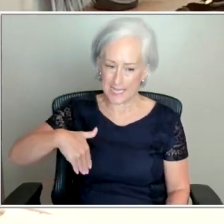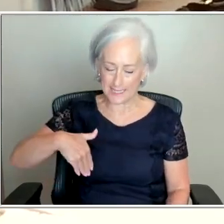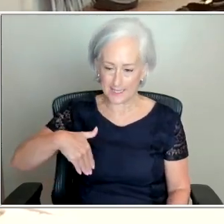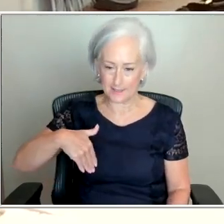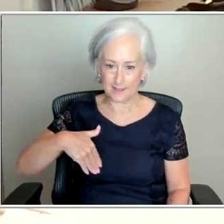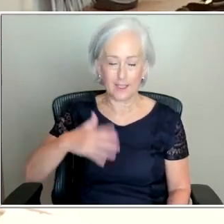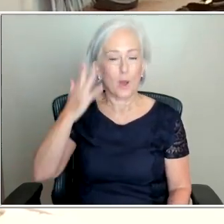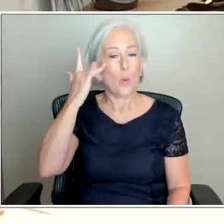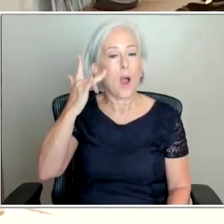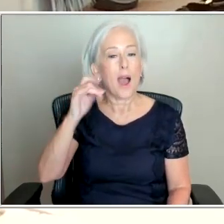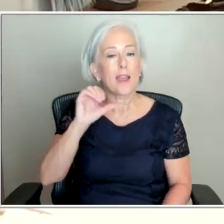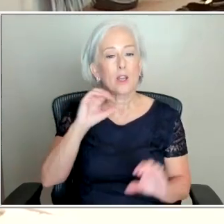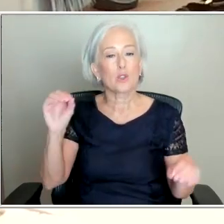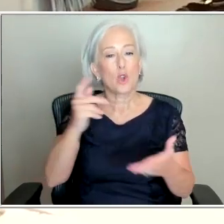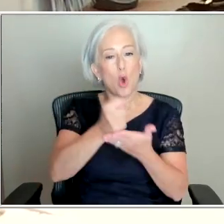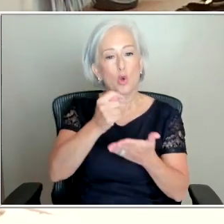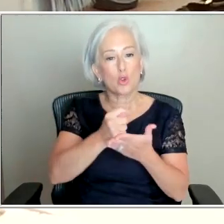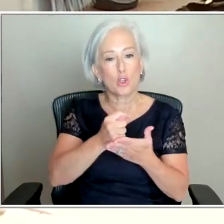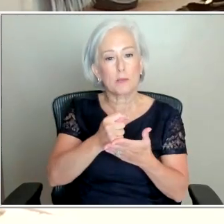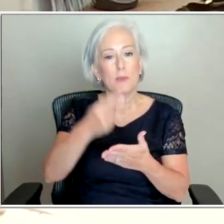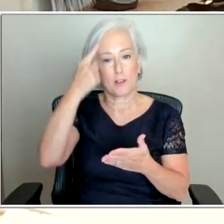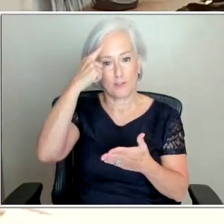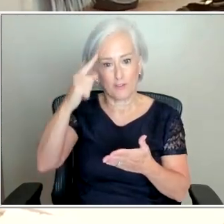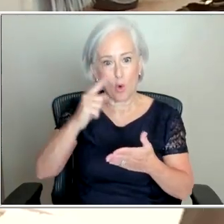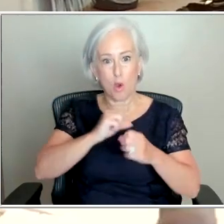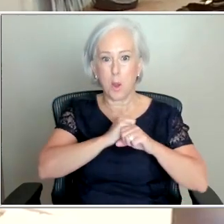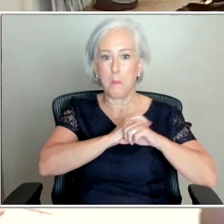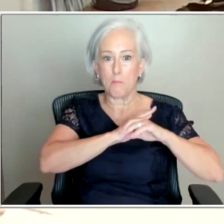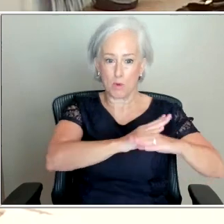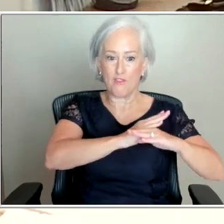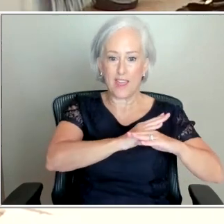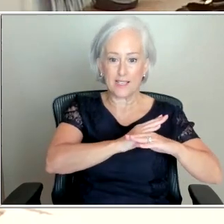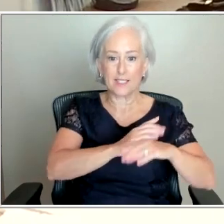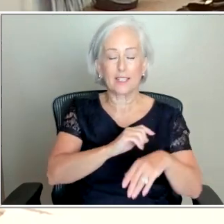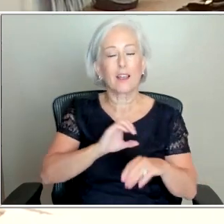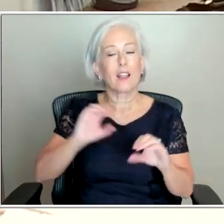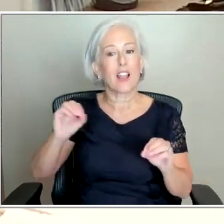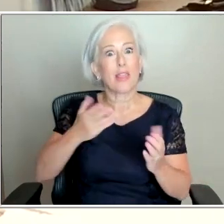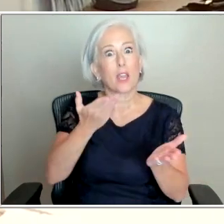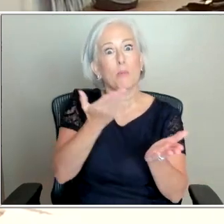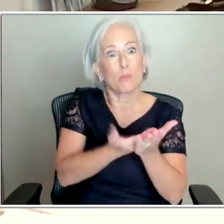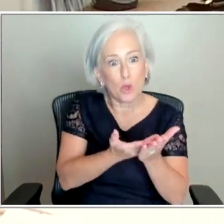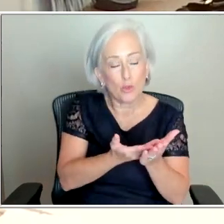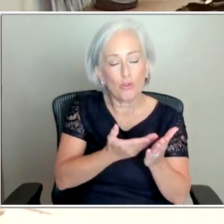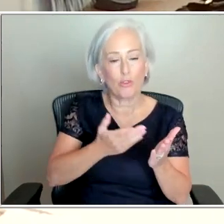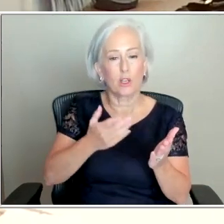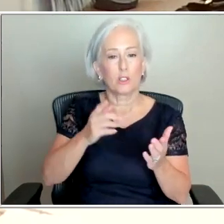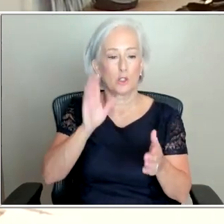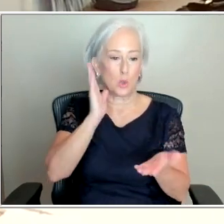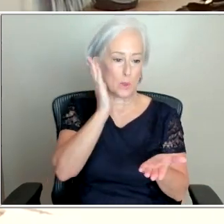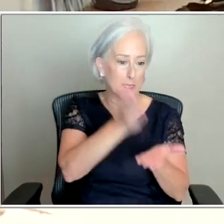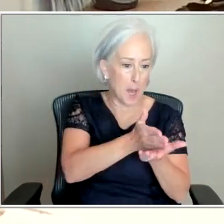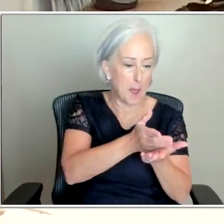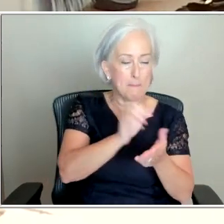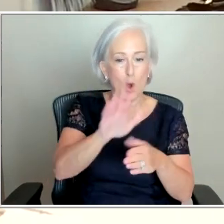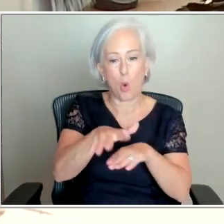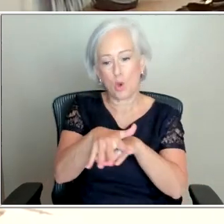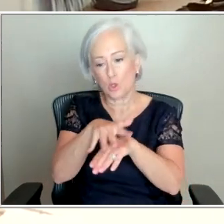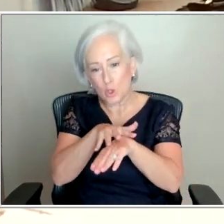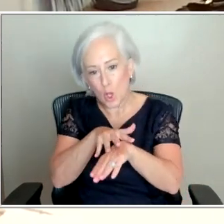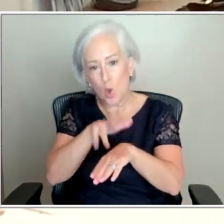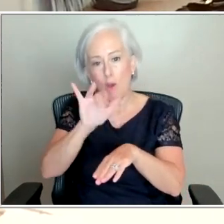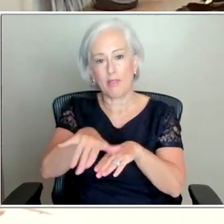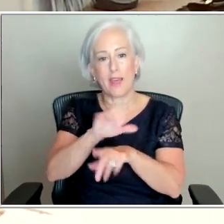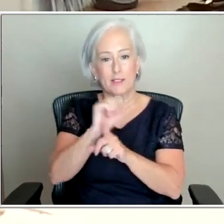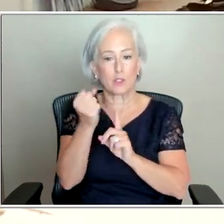don't have treatments yet that are proven to stop or slow or really help somebody in that